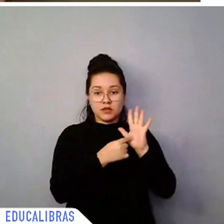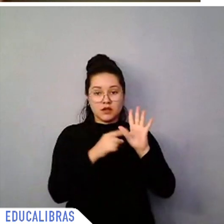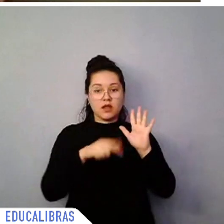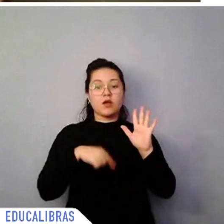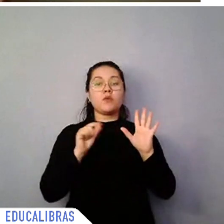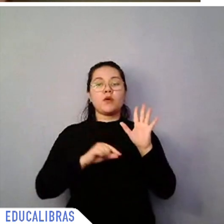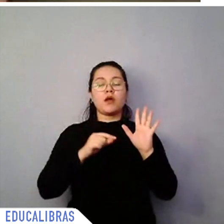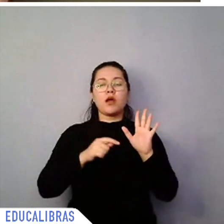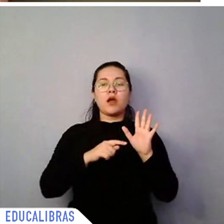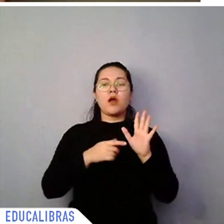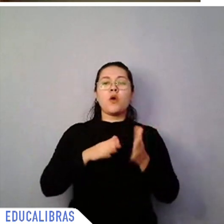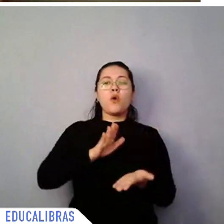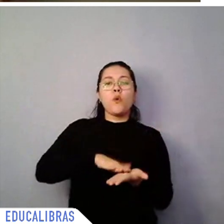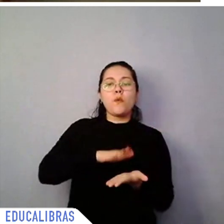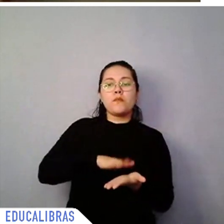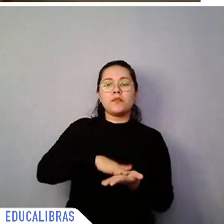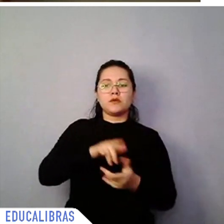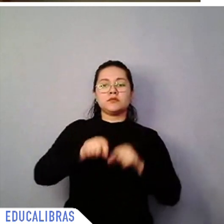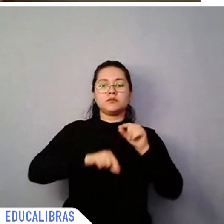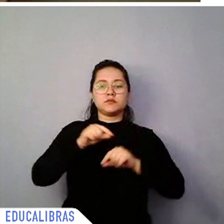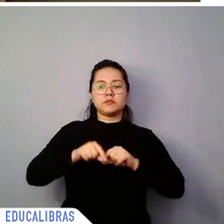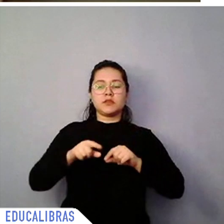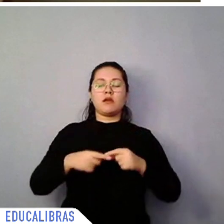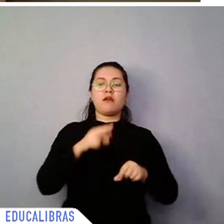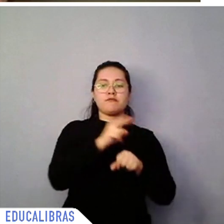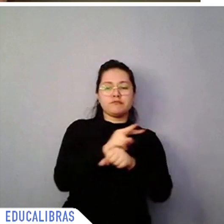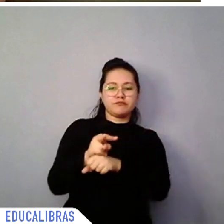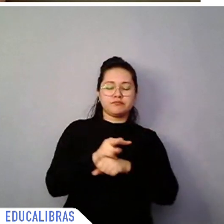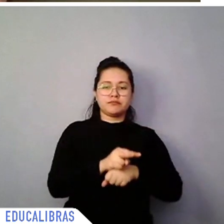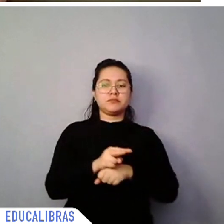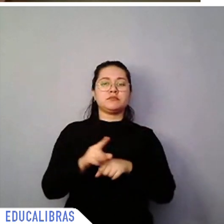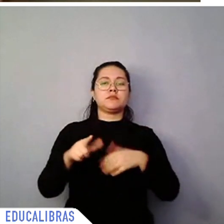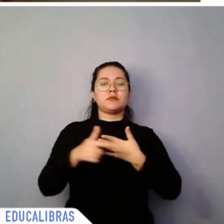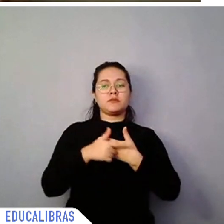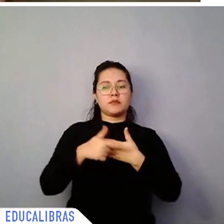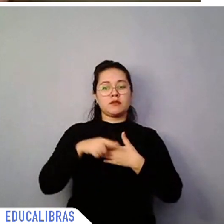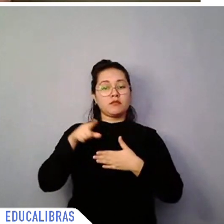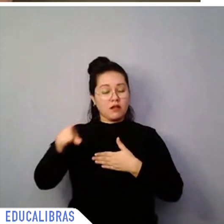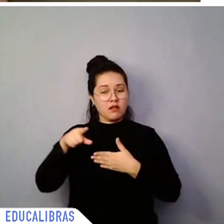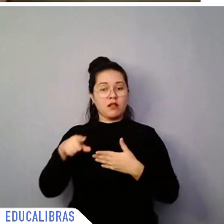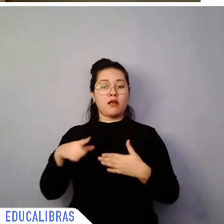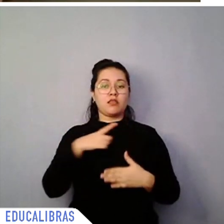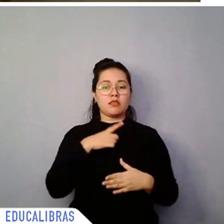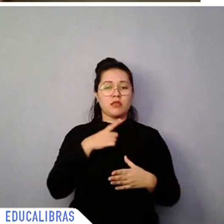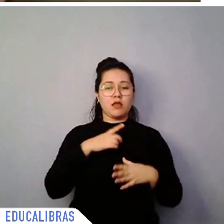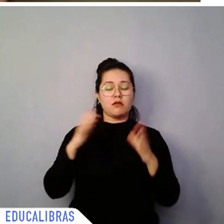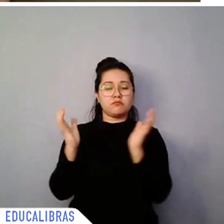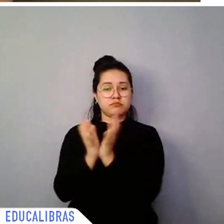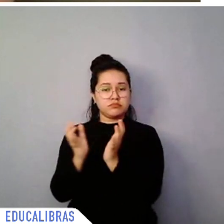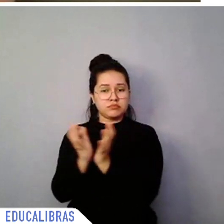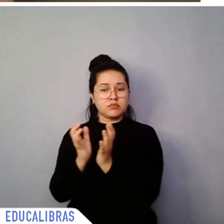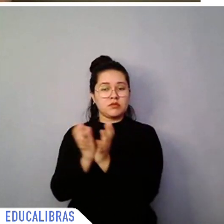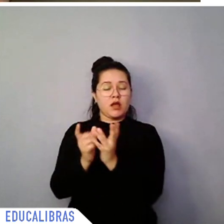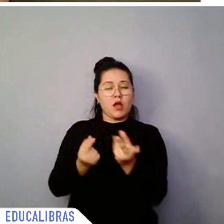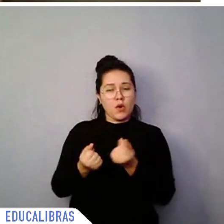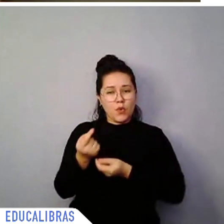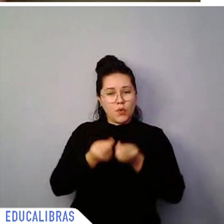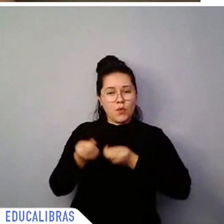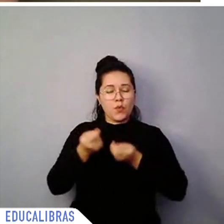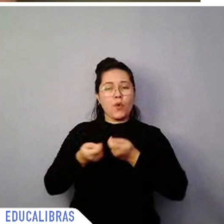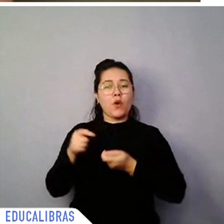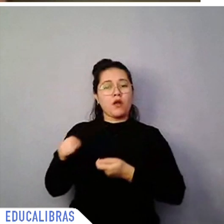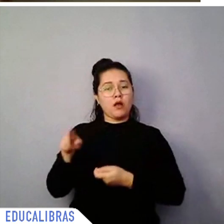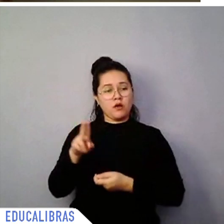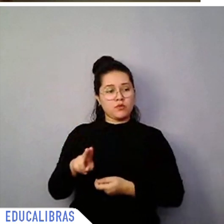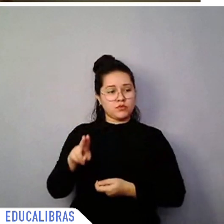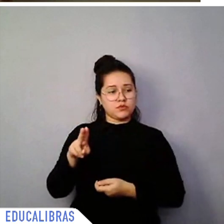what legal changes are going to have to be made so that we can challenge the